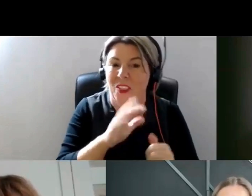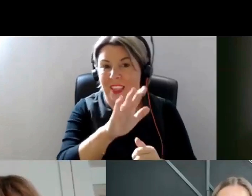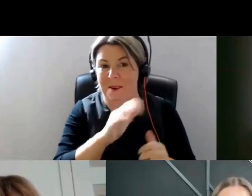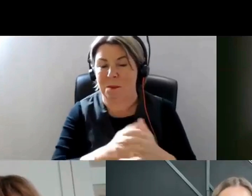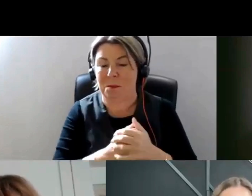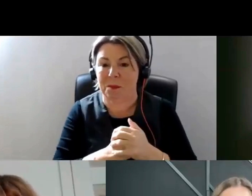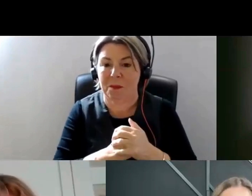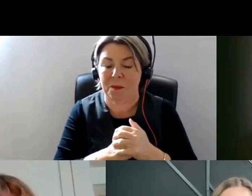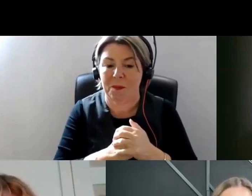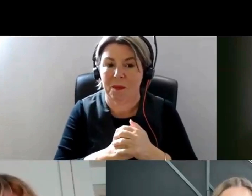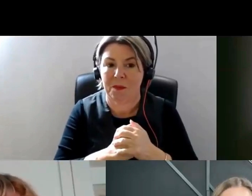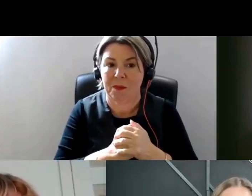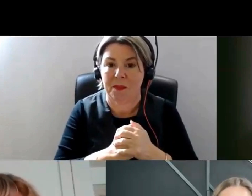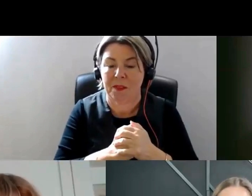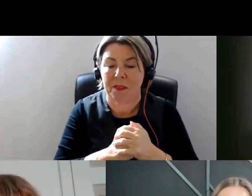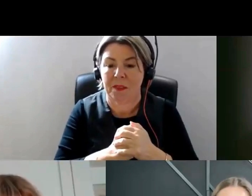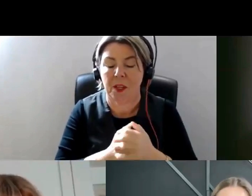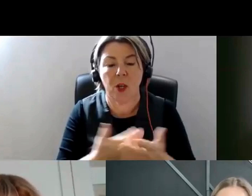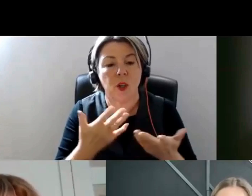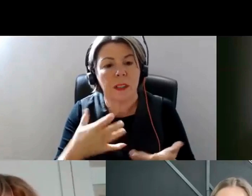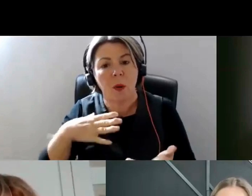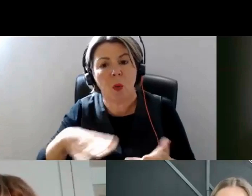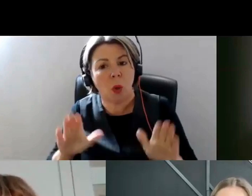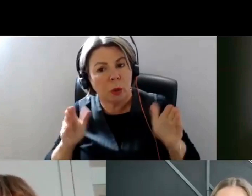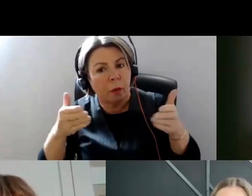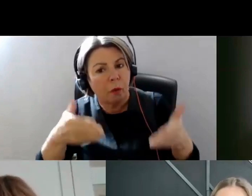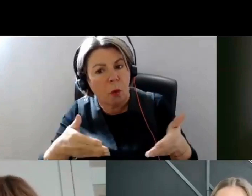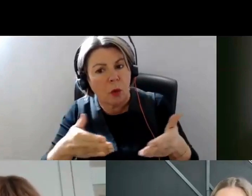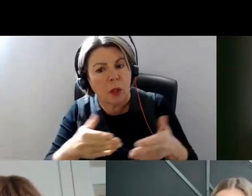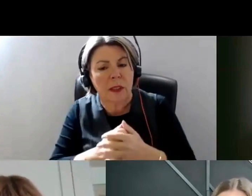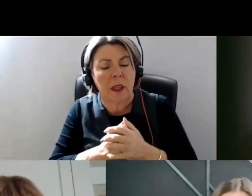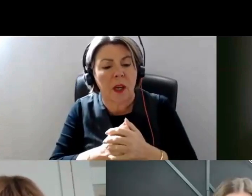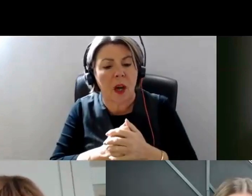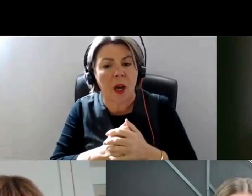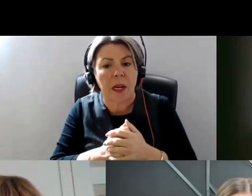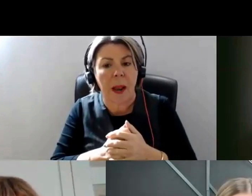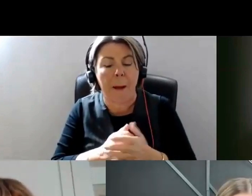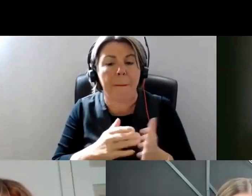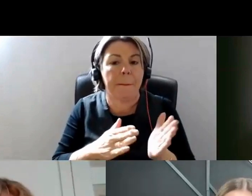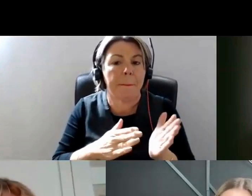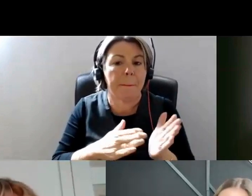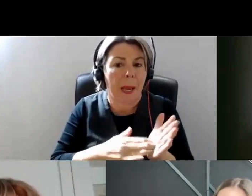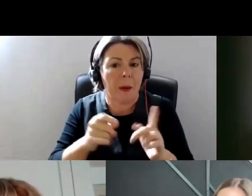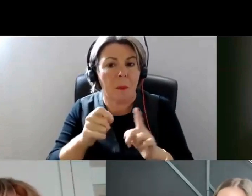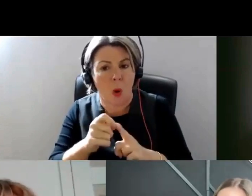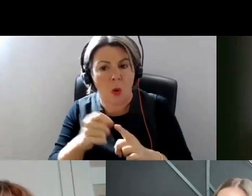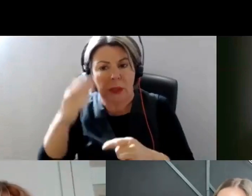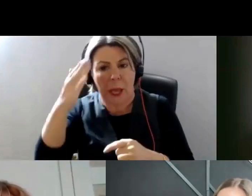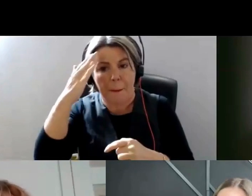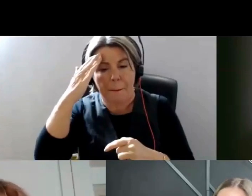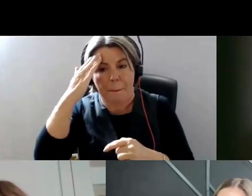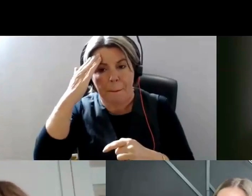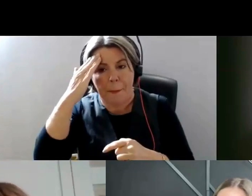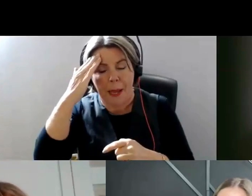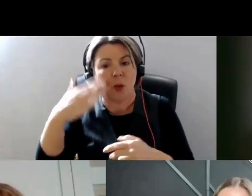well. So today we wanted to focus a little bit on menopause and mental health. I mean, I think as many of